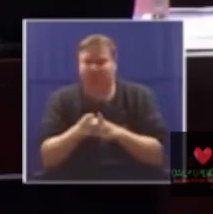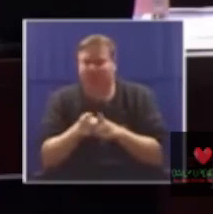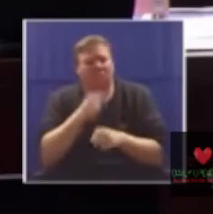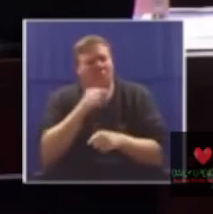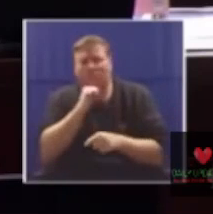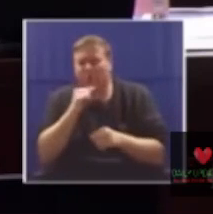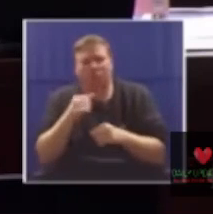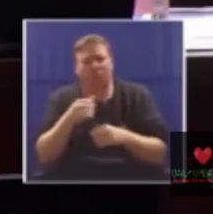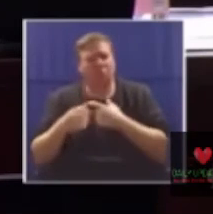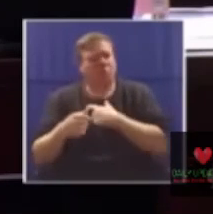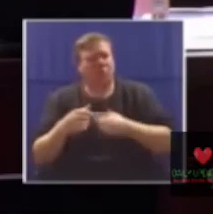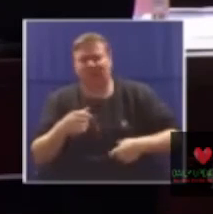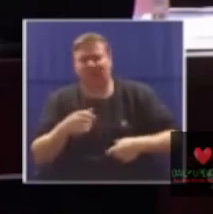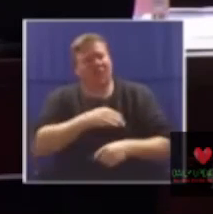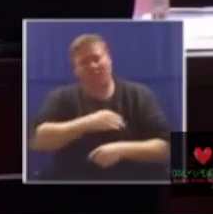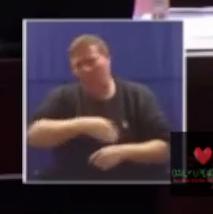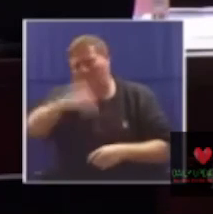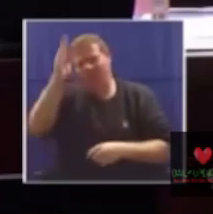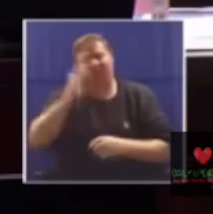forever.